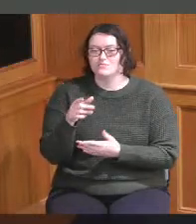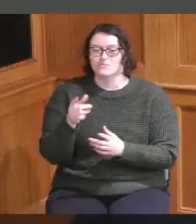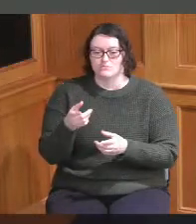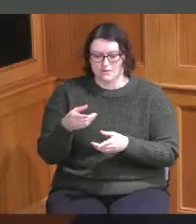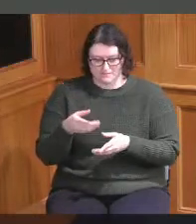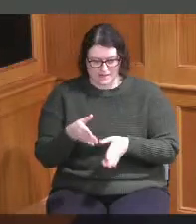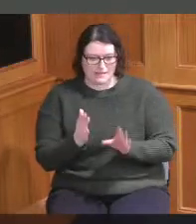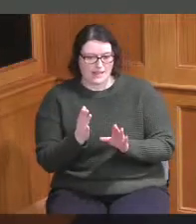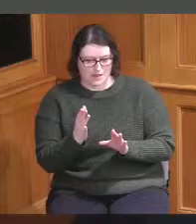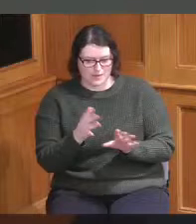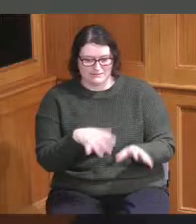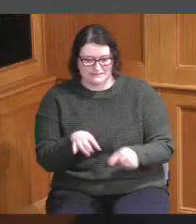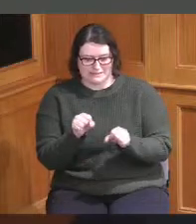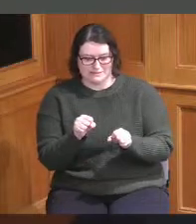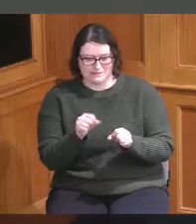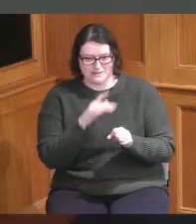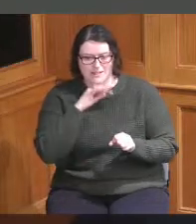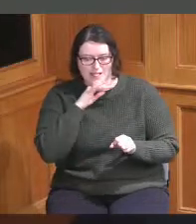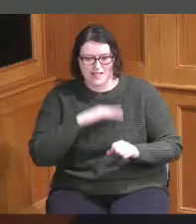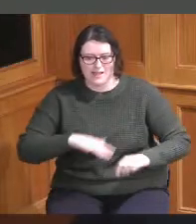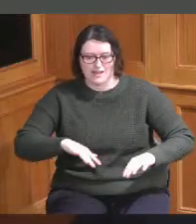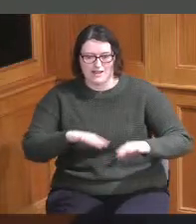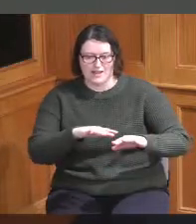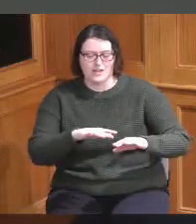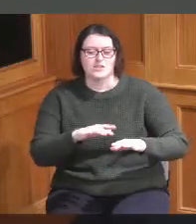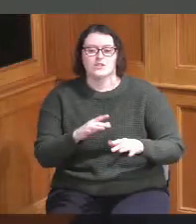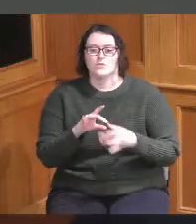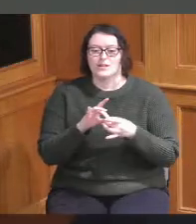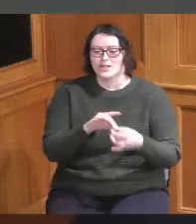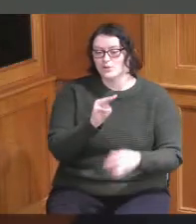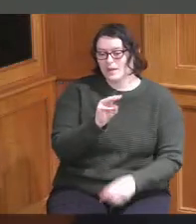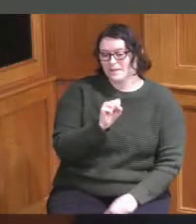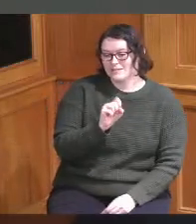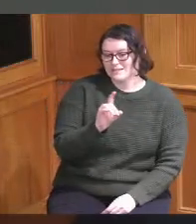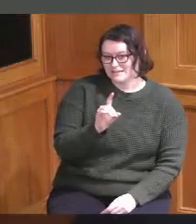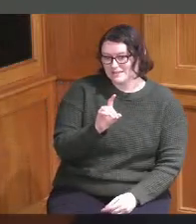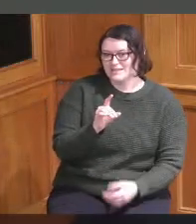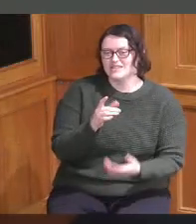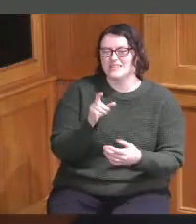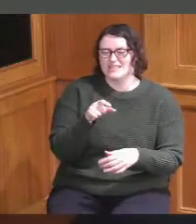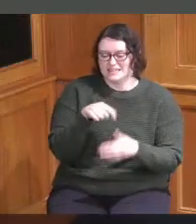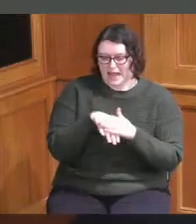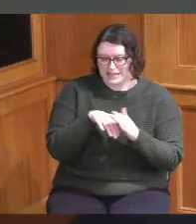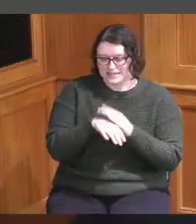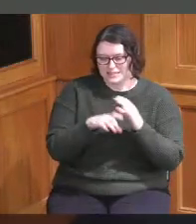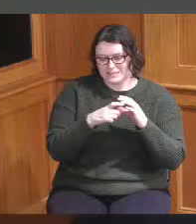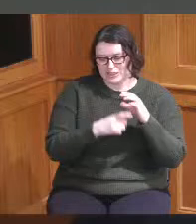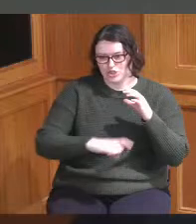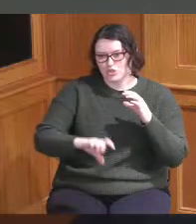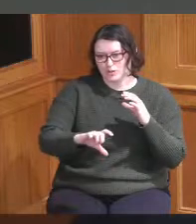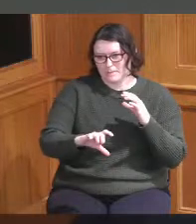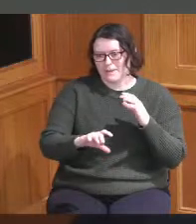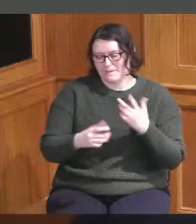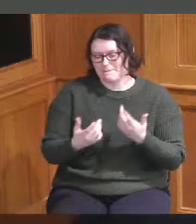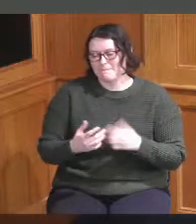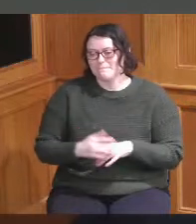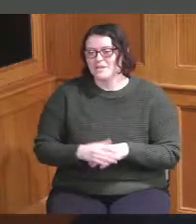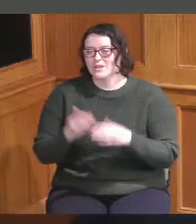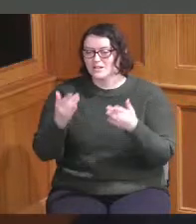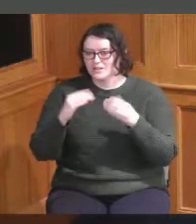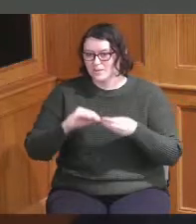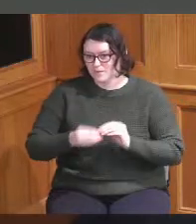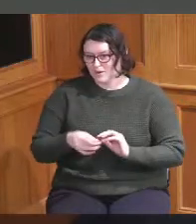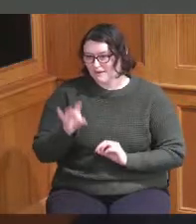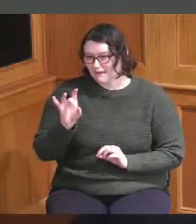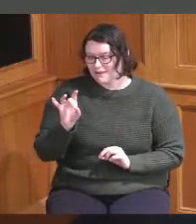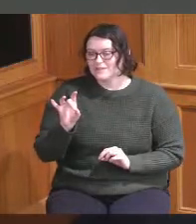an easement related to MSD for access to a 24-inch sewer pipe. Item 8 is a